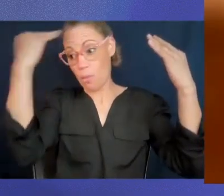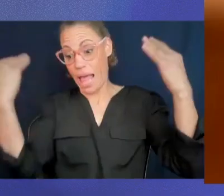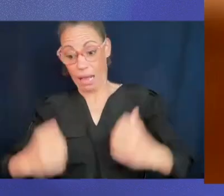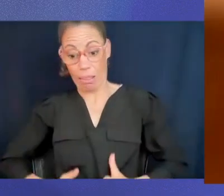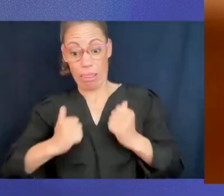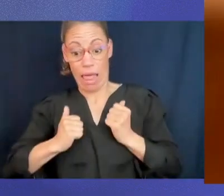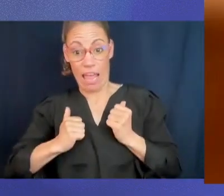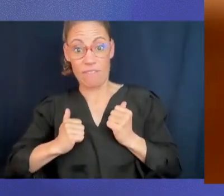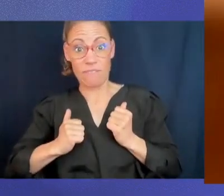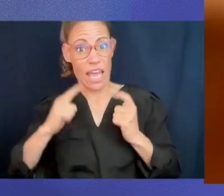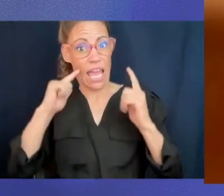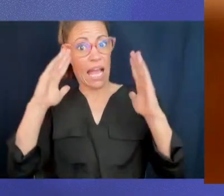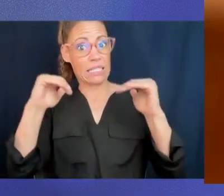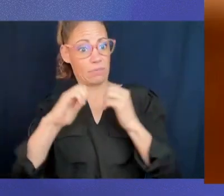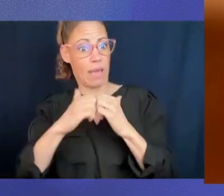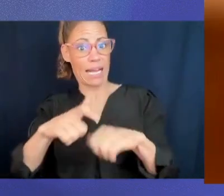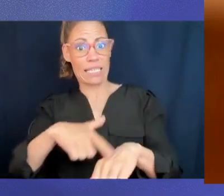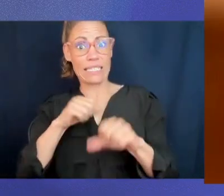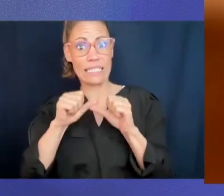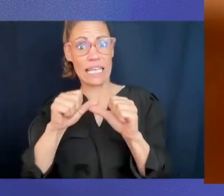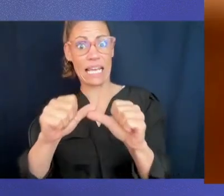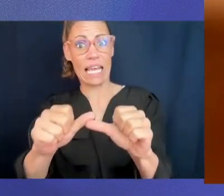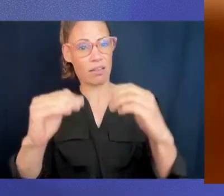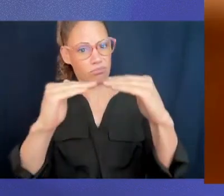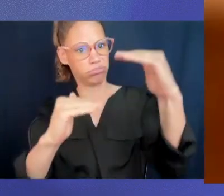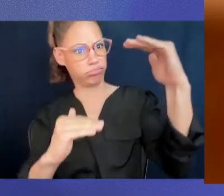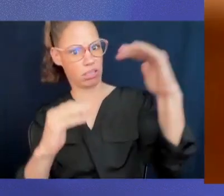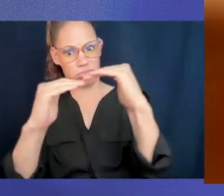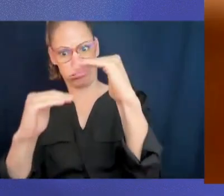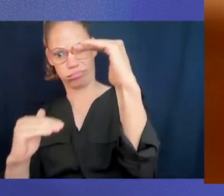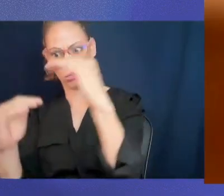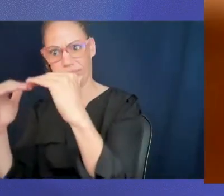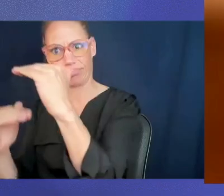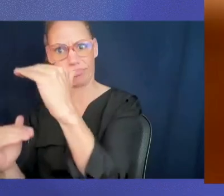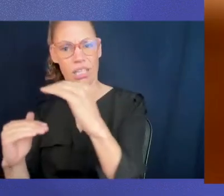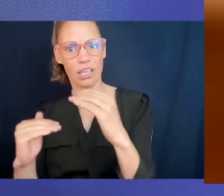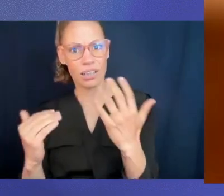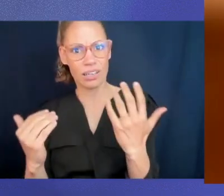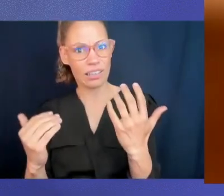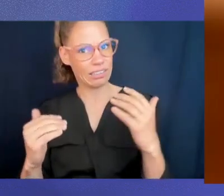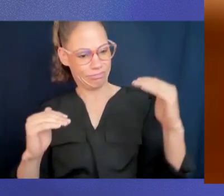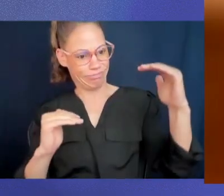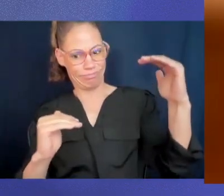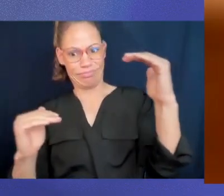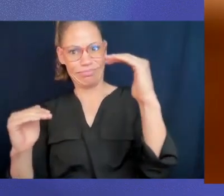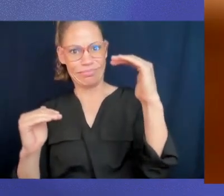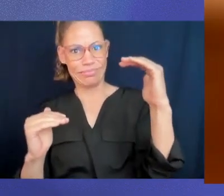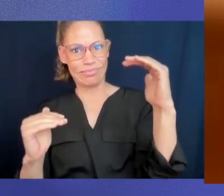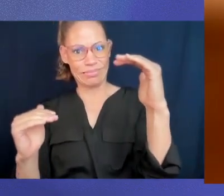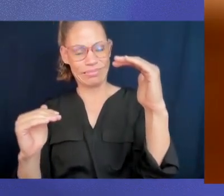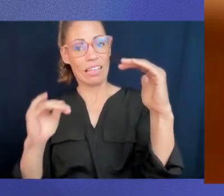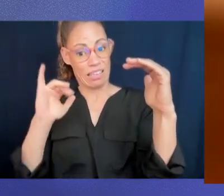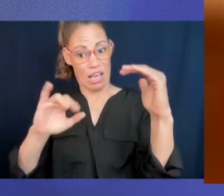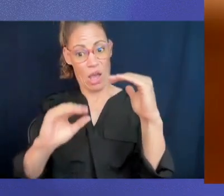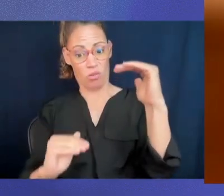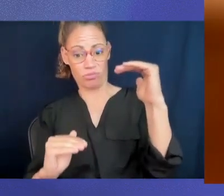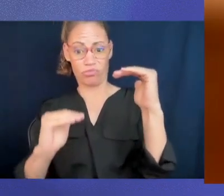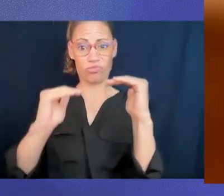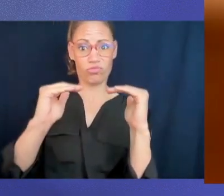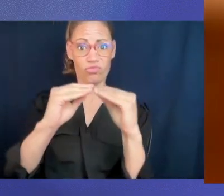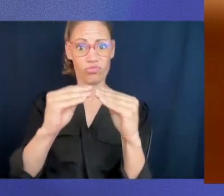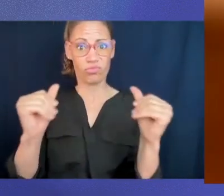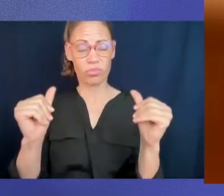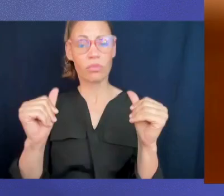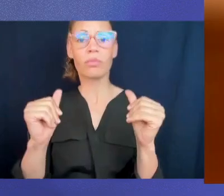to fix, and success is going to require many, many changes in the ways we think and act and